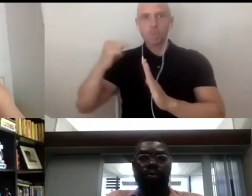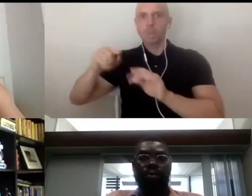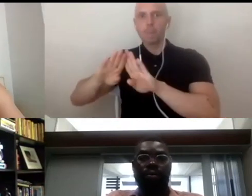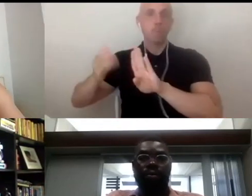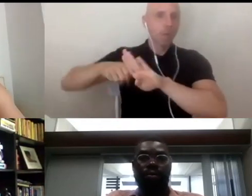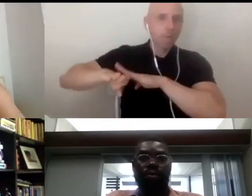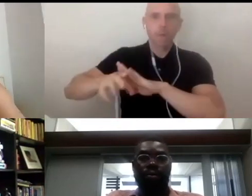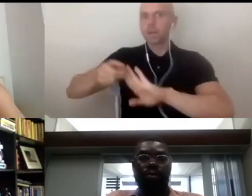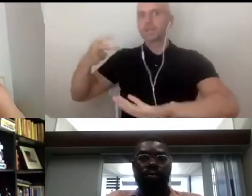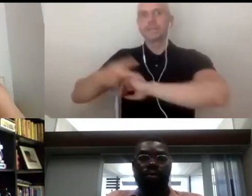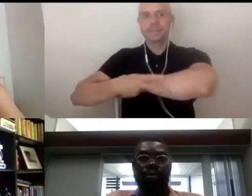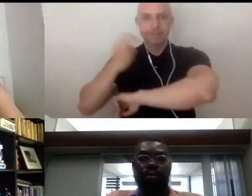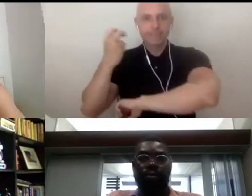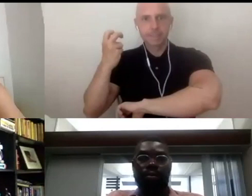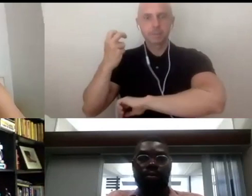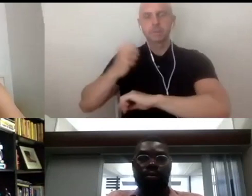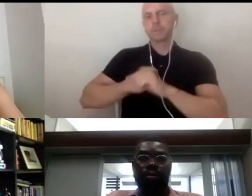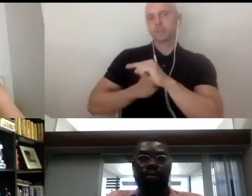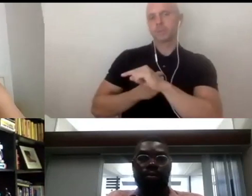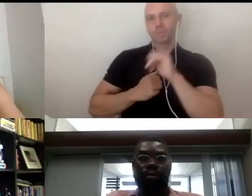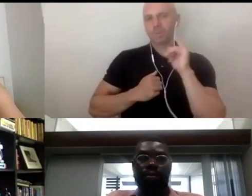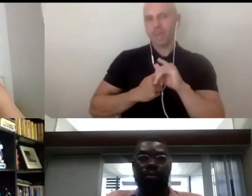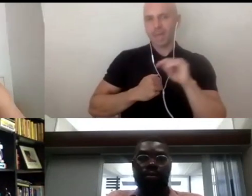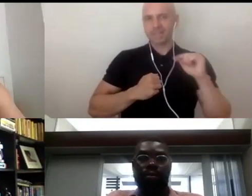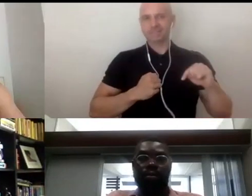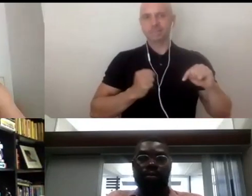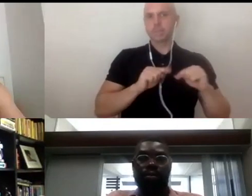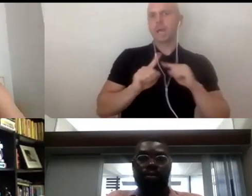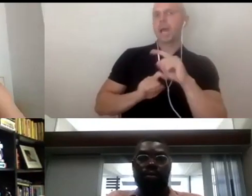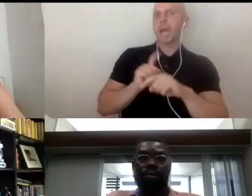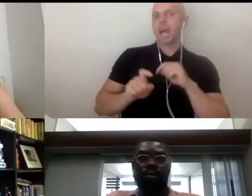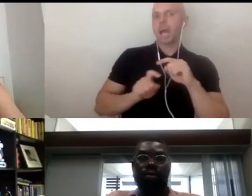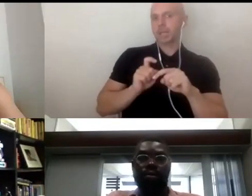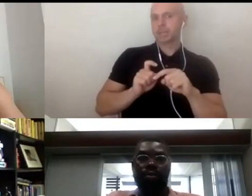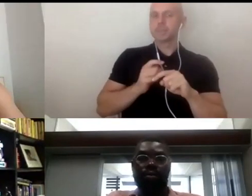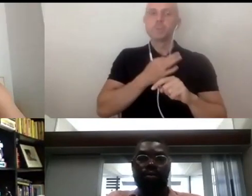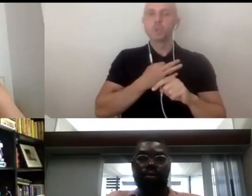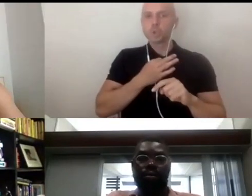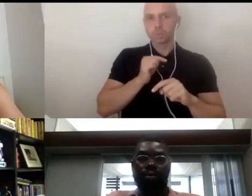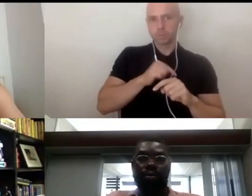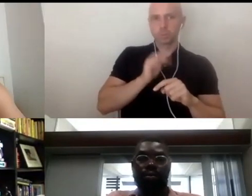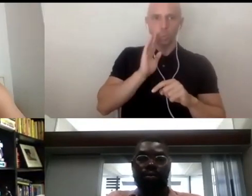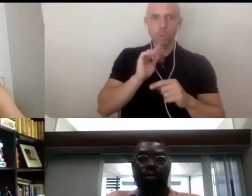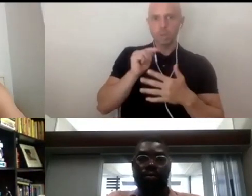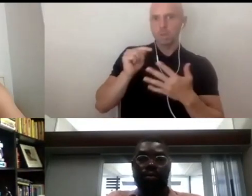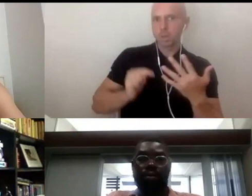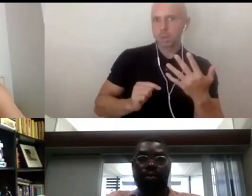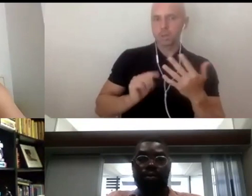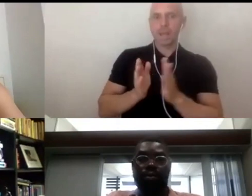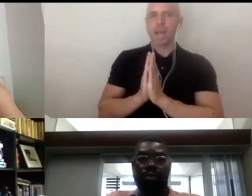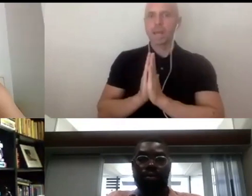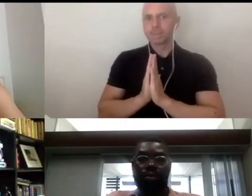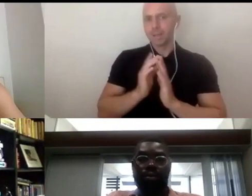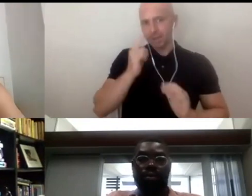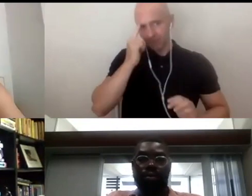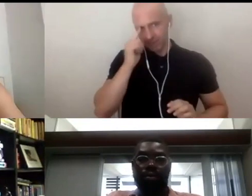damages would be things that they would be wanting to know about. So I think it's in all cases extremely probable and possible, but again, you